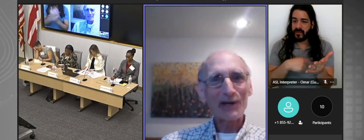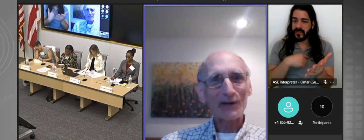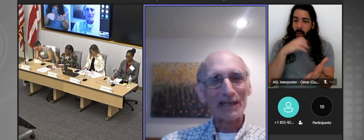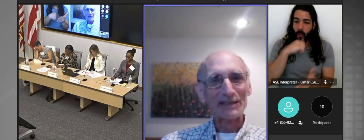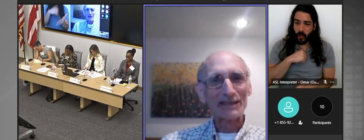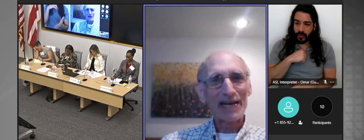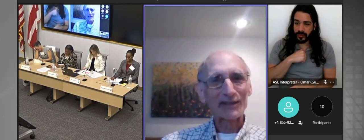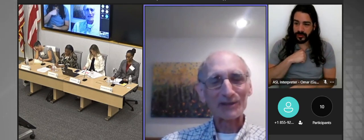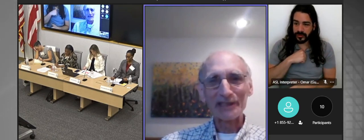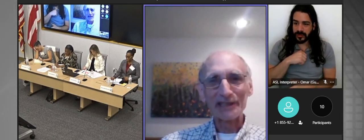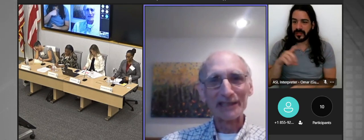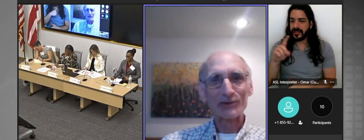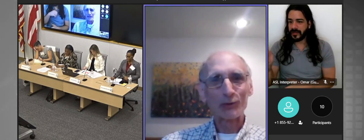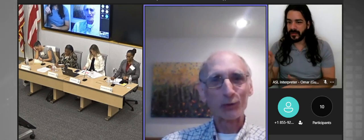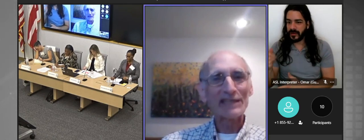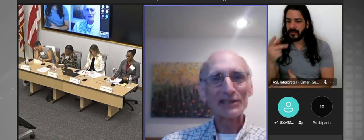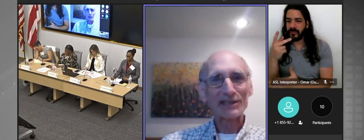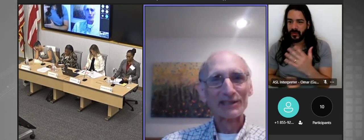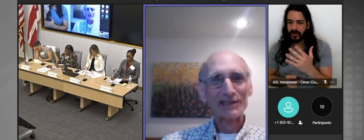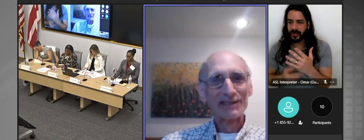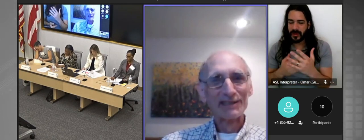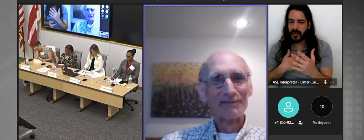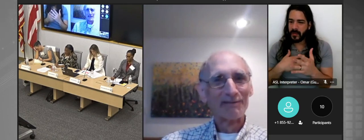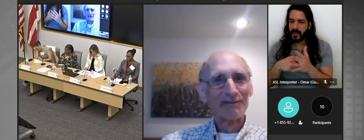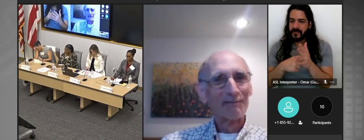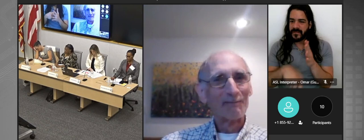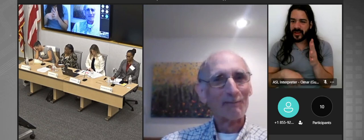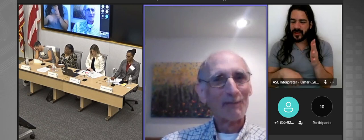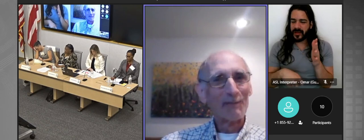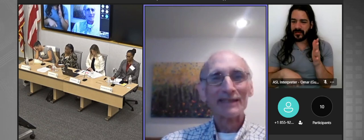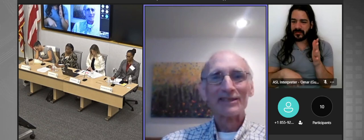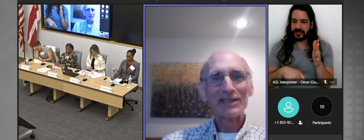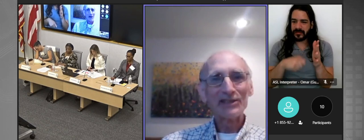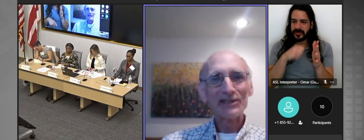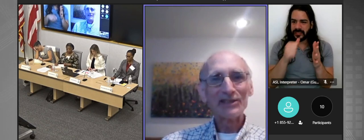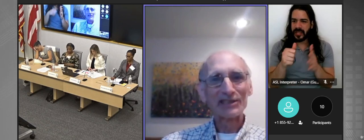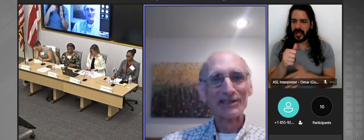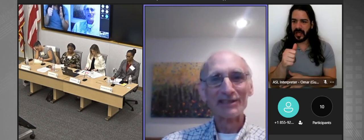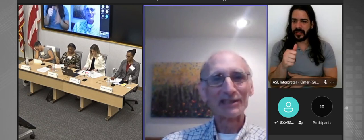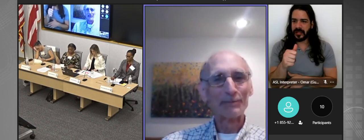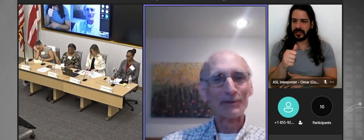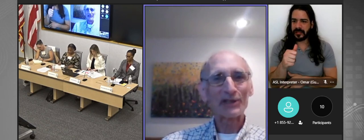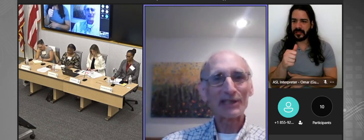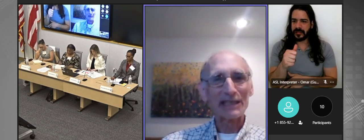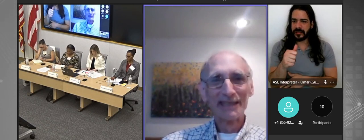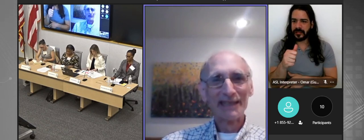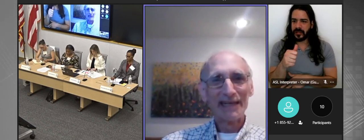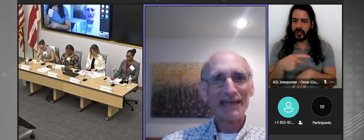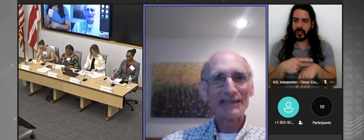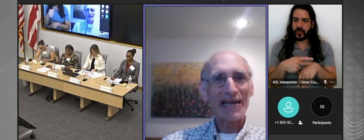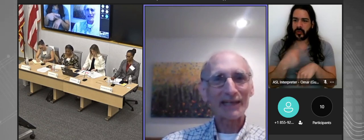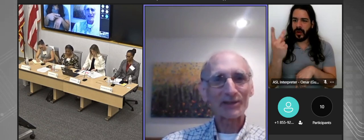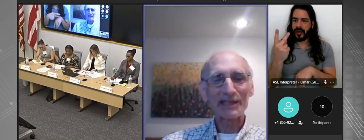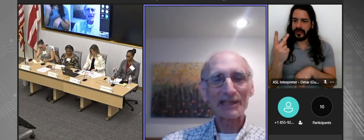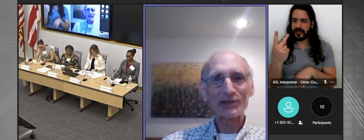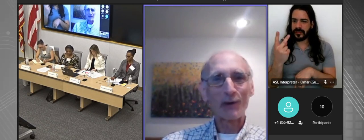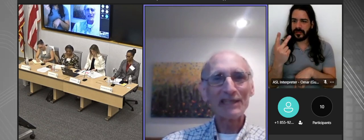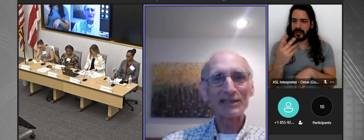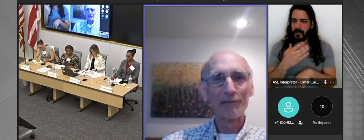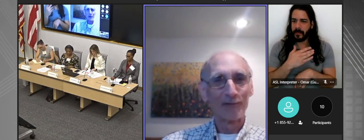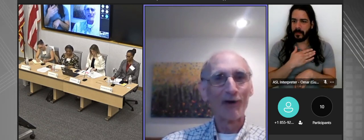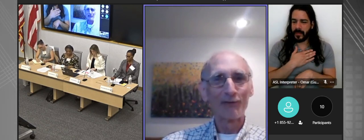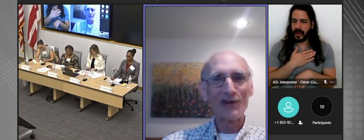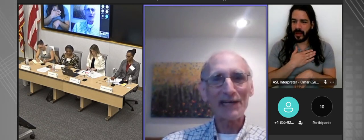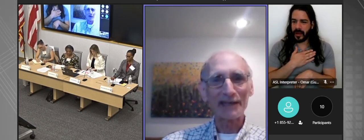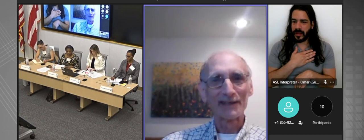are old and have a disability. And my fare isn't calculated as twice my